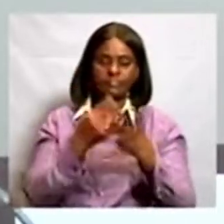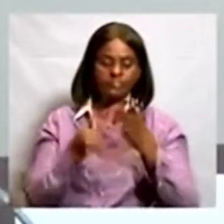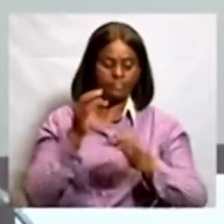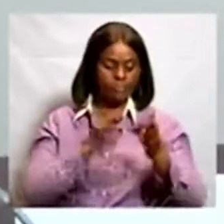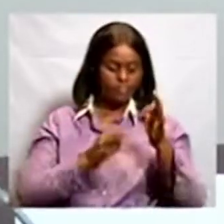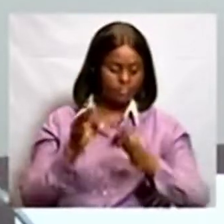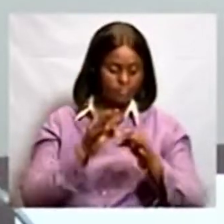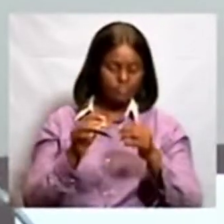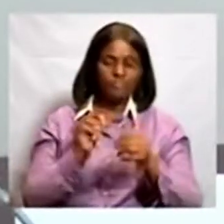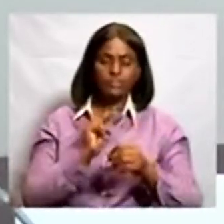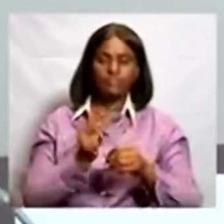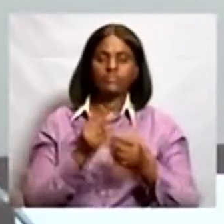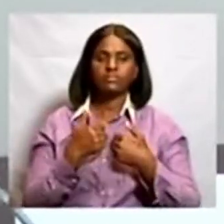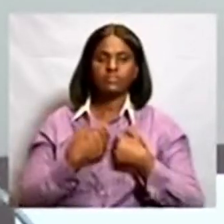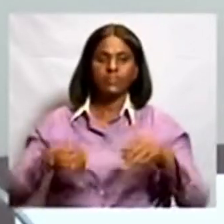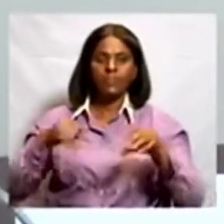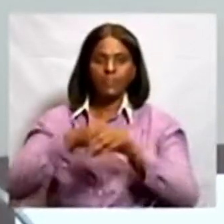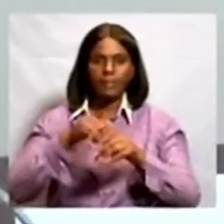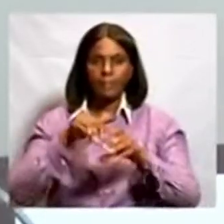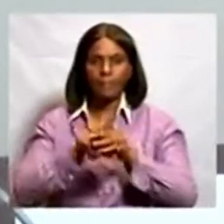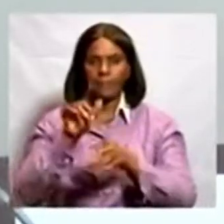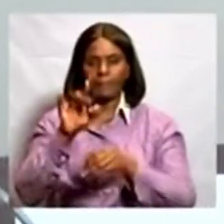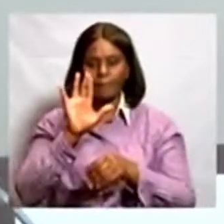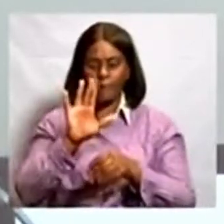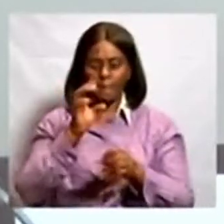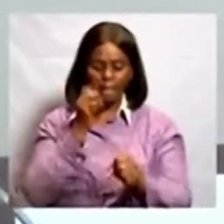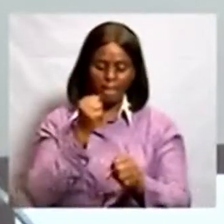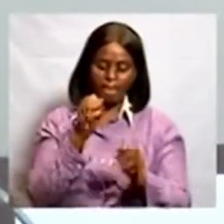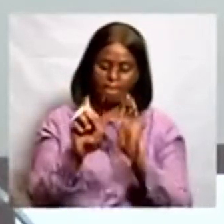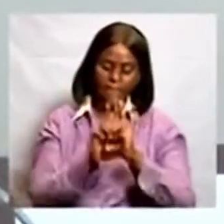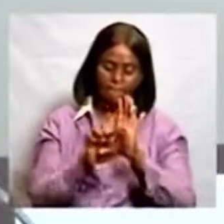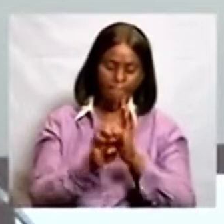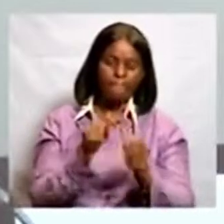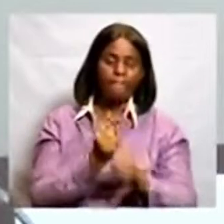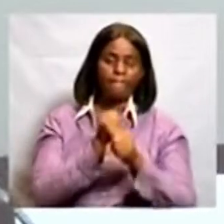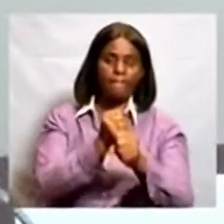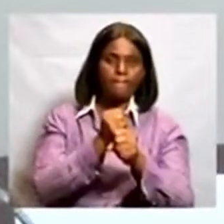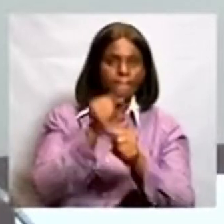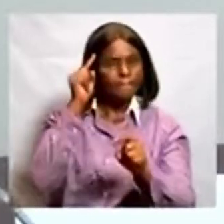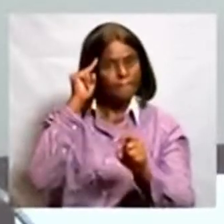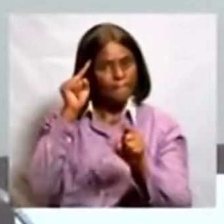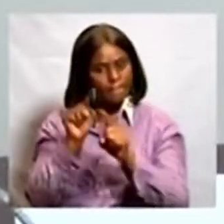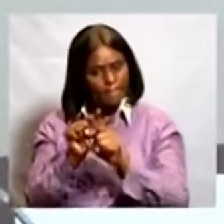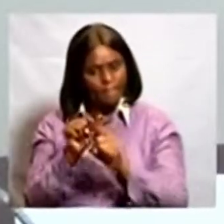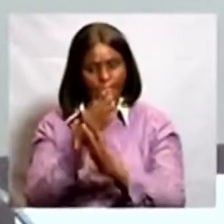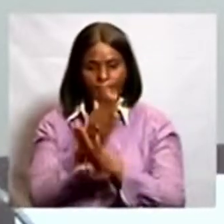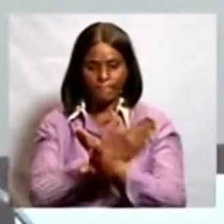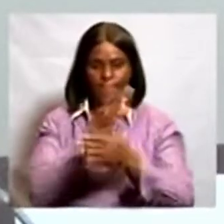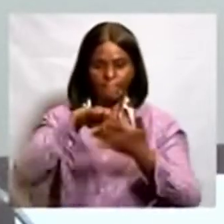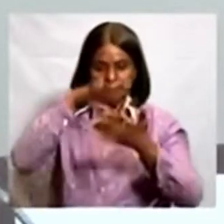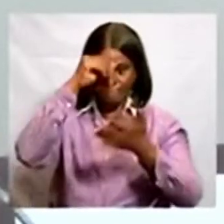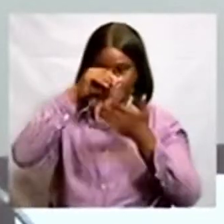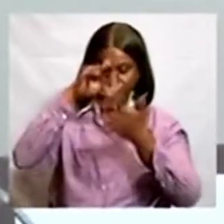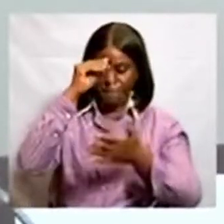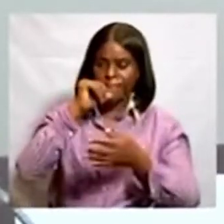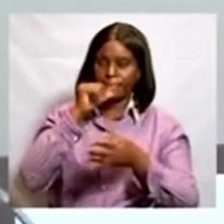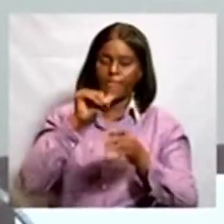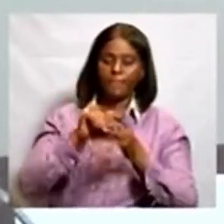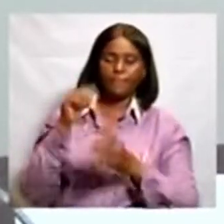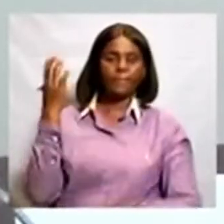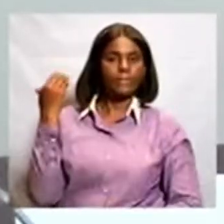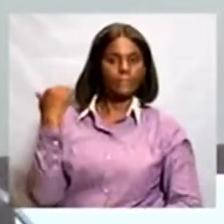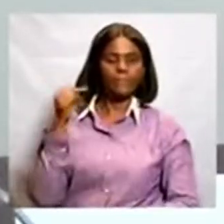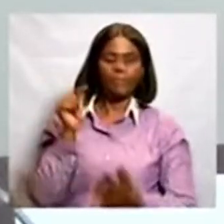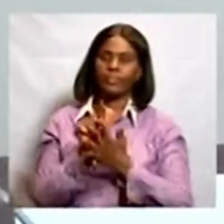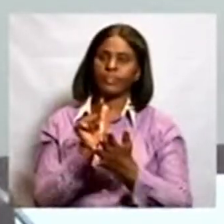definitions. We've included definitions such as awarding body, recognition of prior learning, which was not in the in the